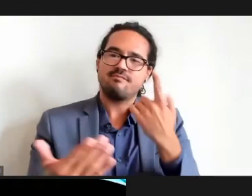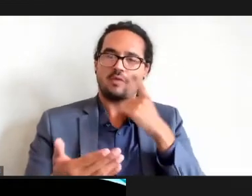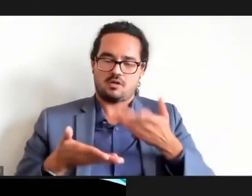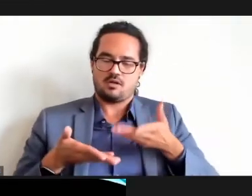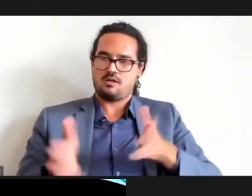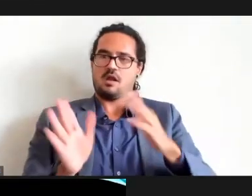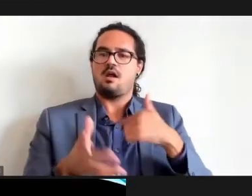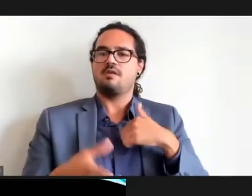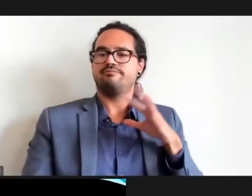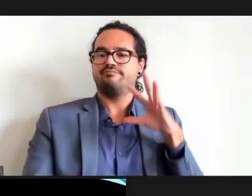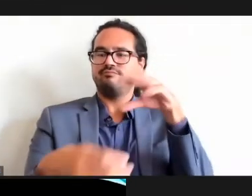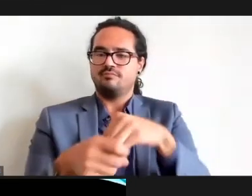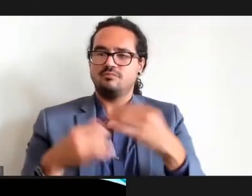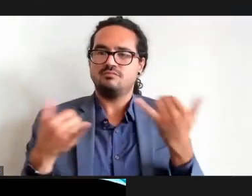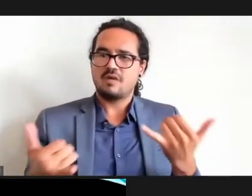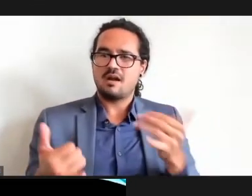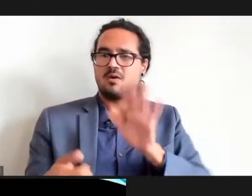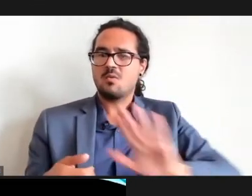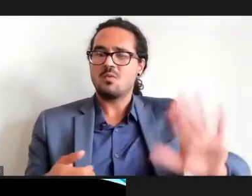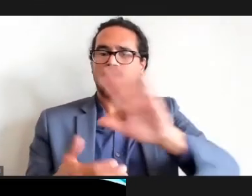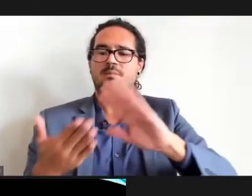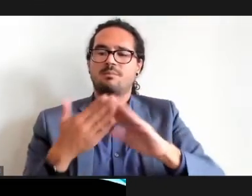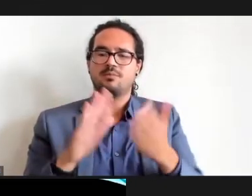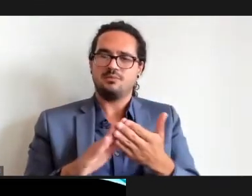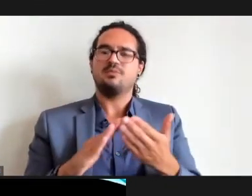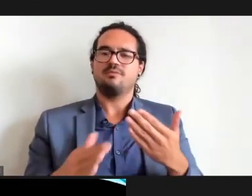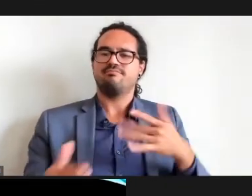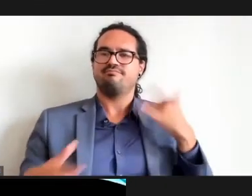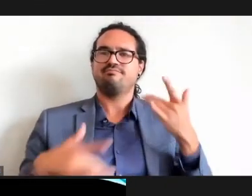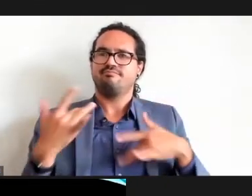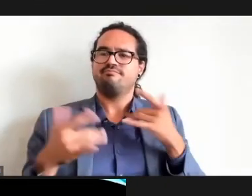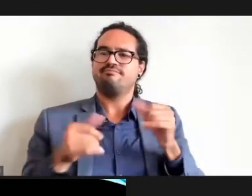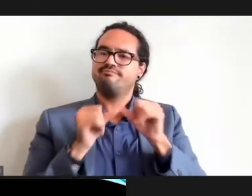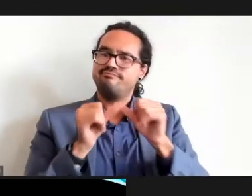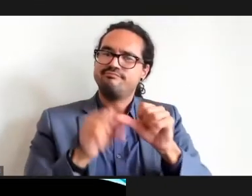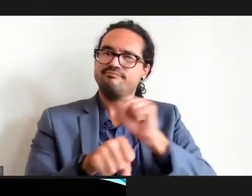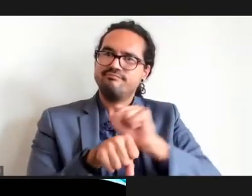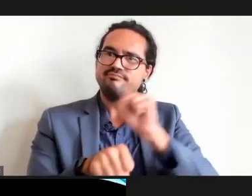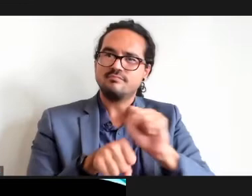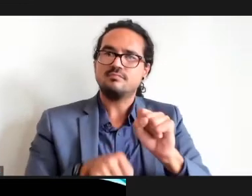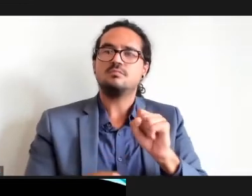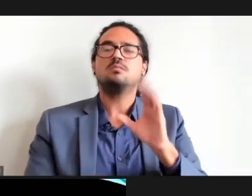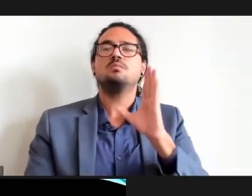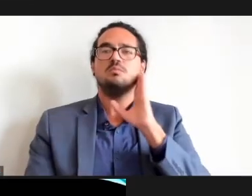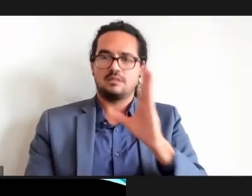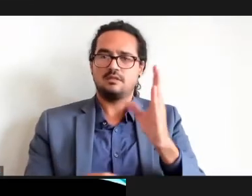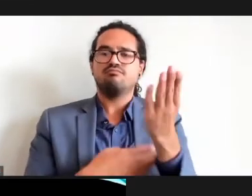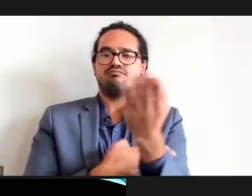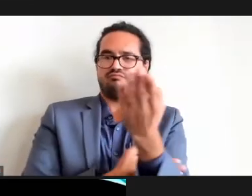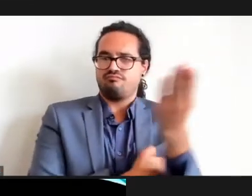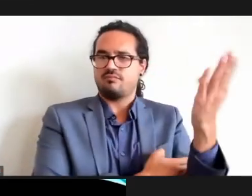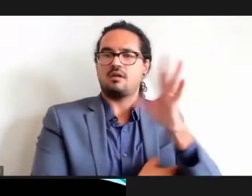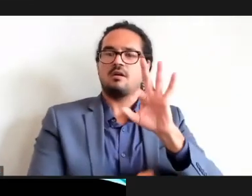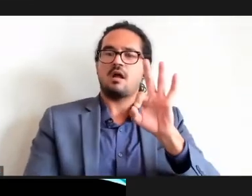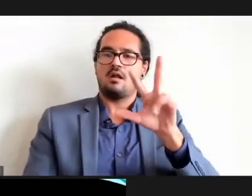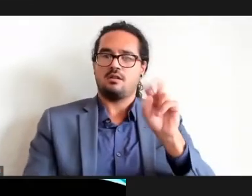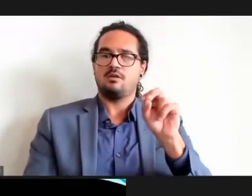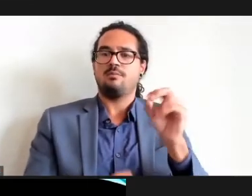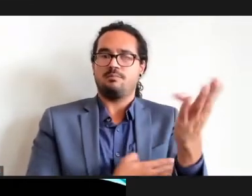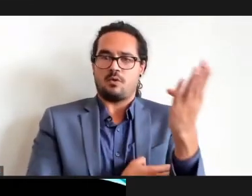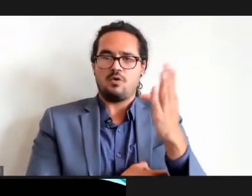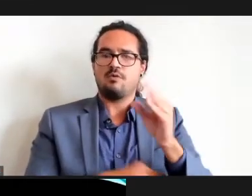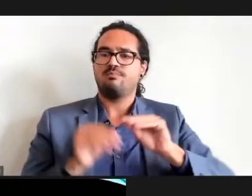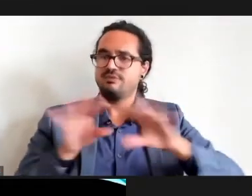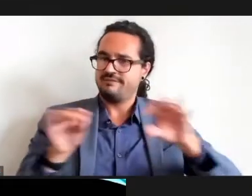everybody. We will continue to have the 0930 briefings, the 9:30 in the morning briefings like we have. We'll continue that schedule just